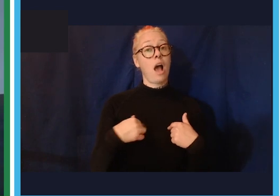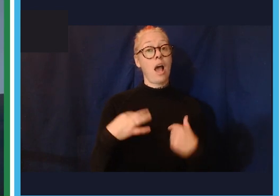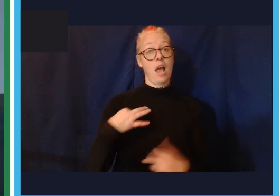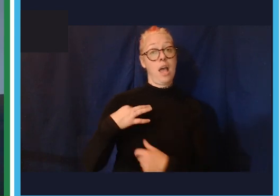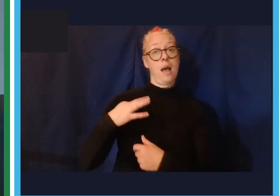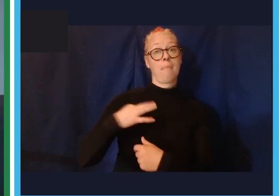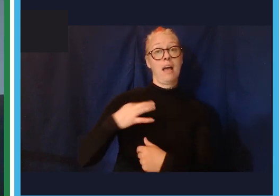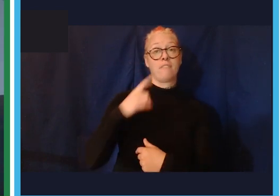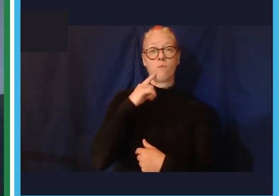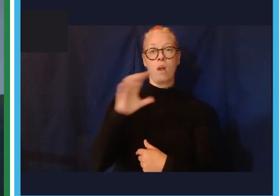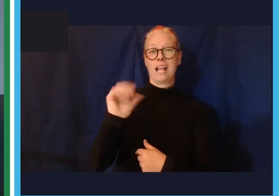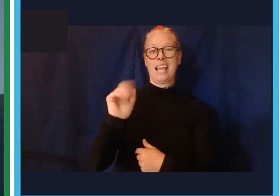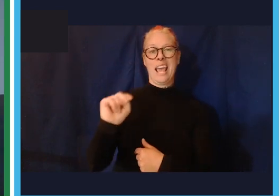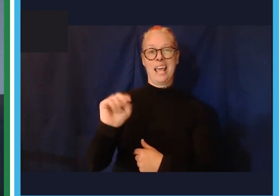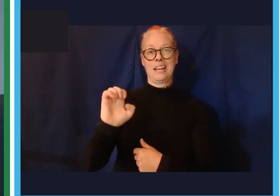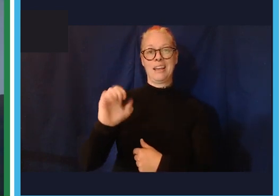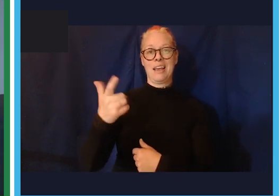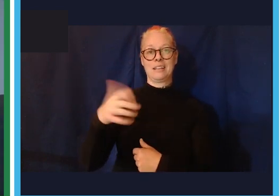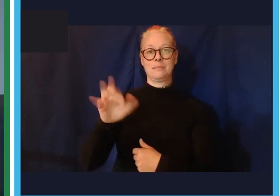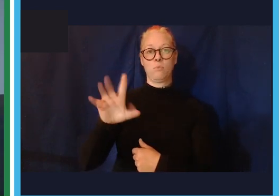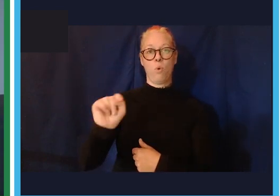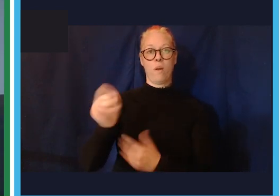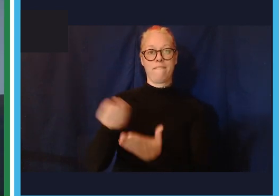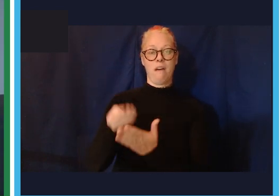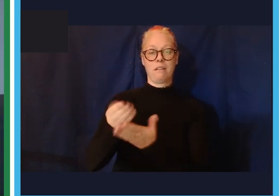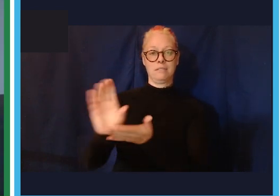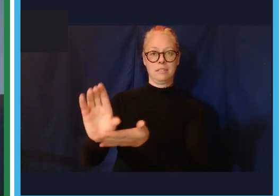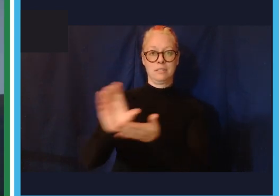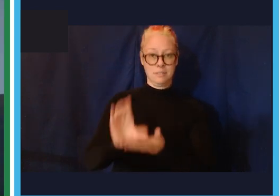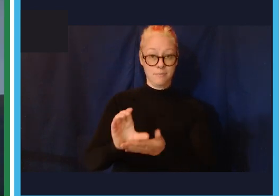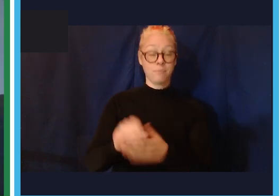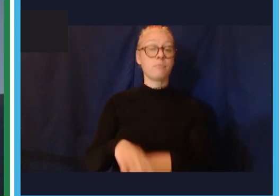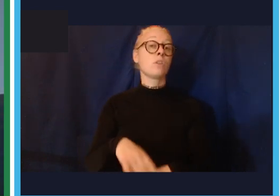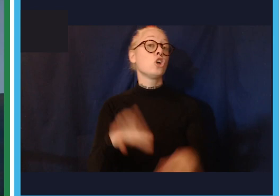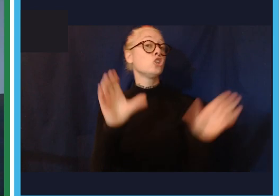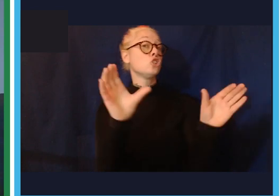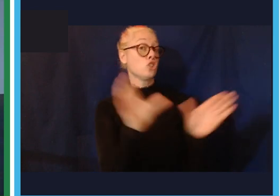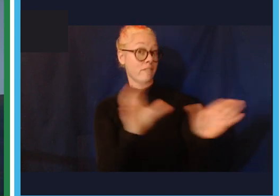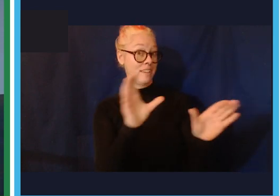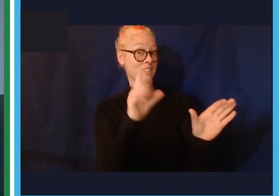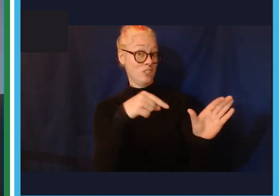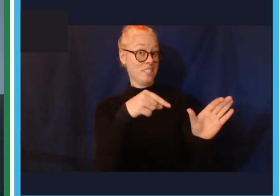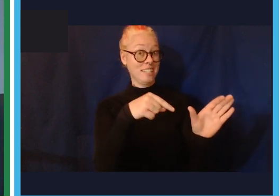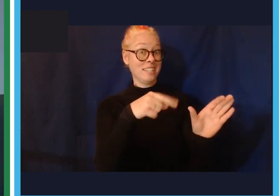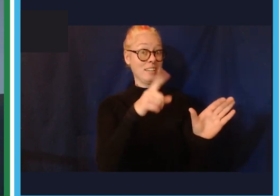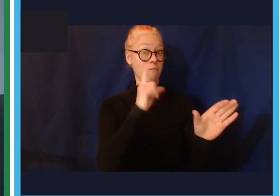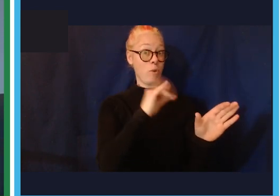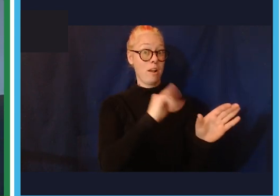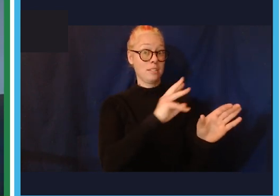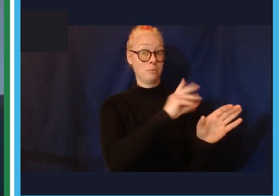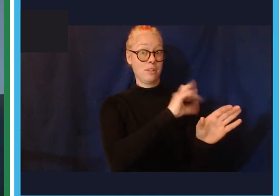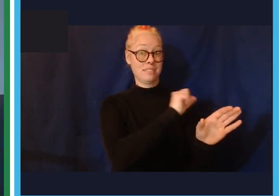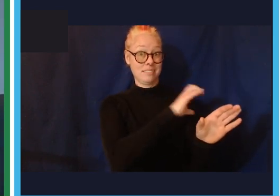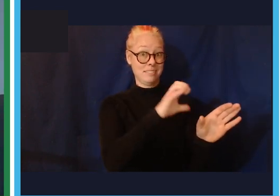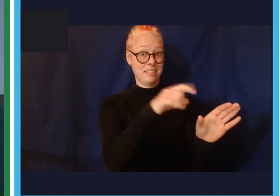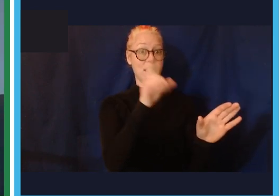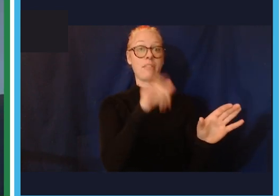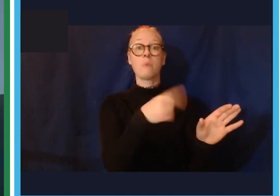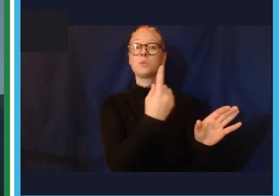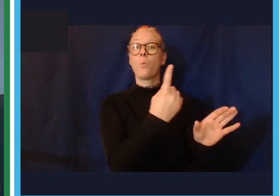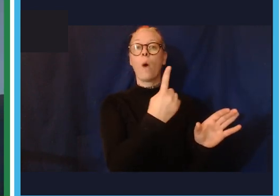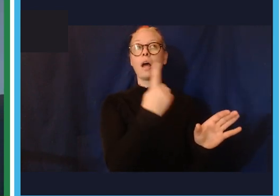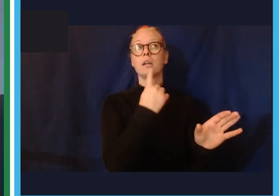buckets, if you will, that we were allowed to become a part of, and then be able